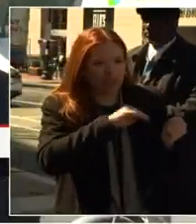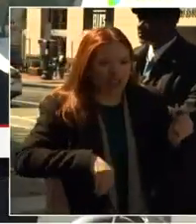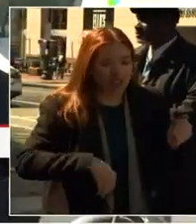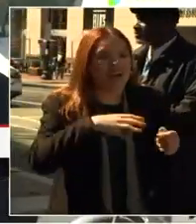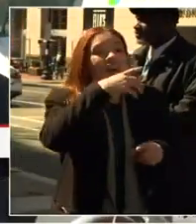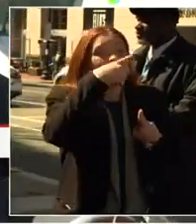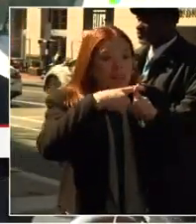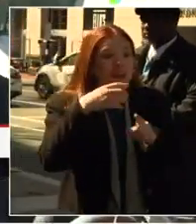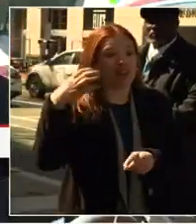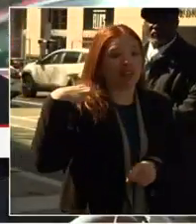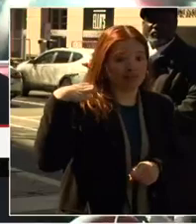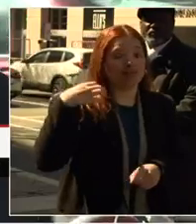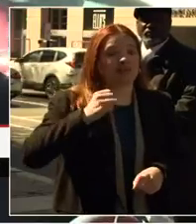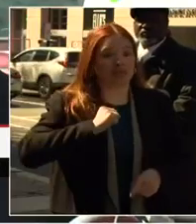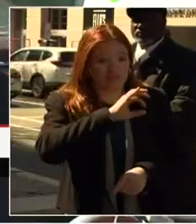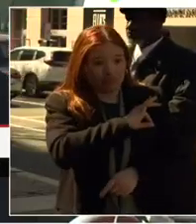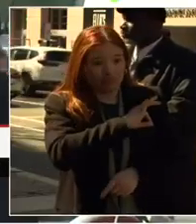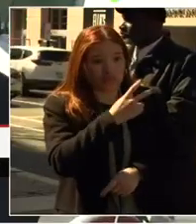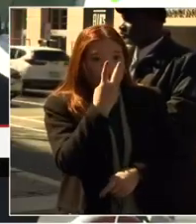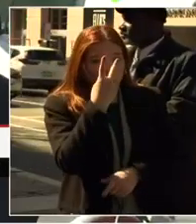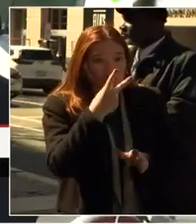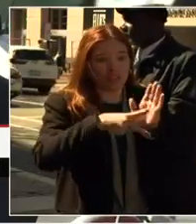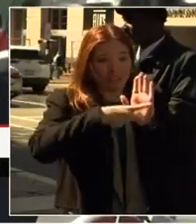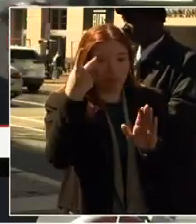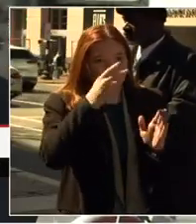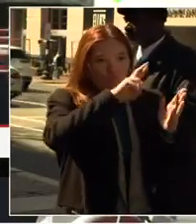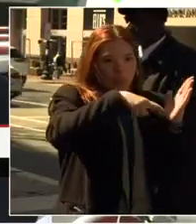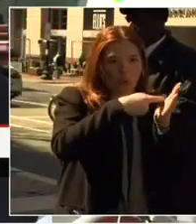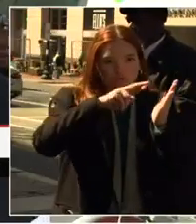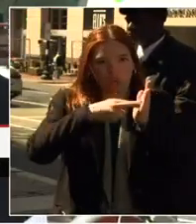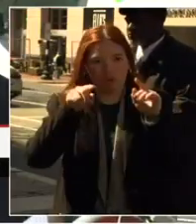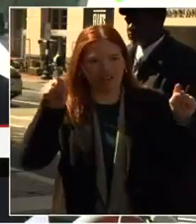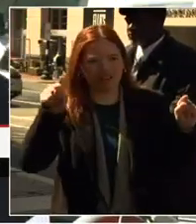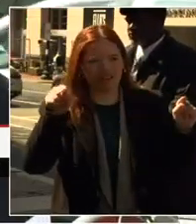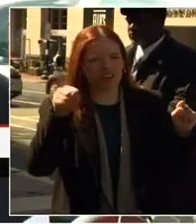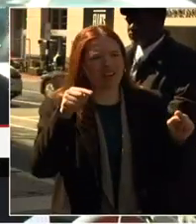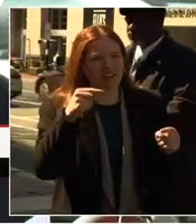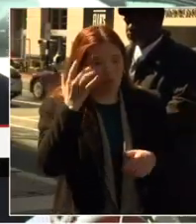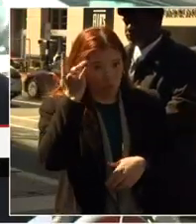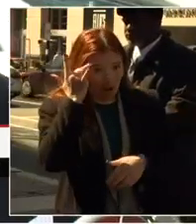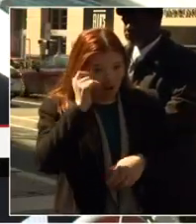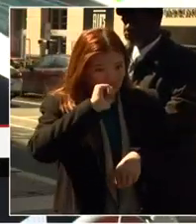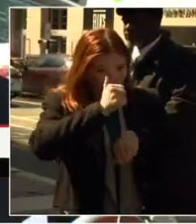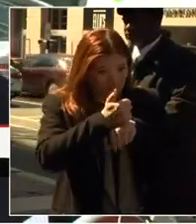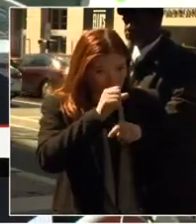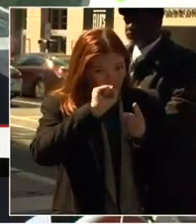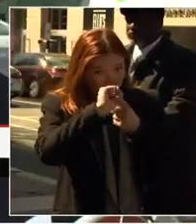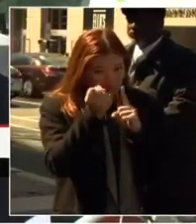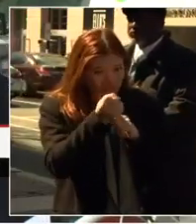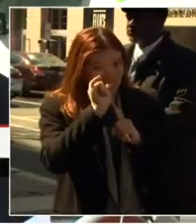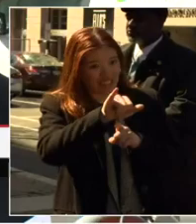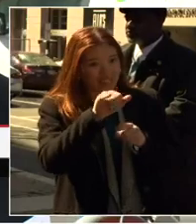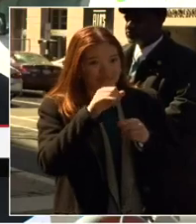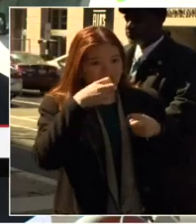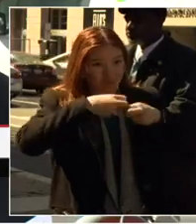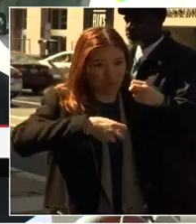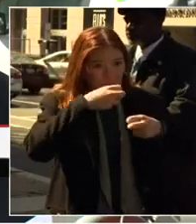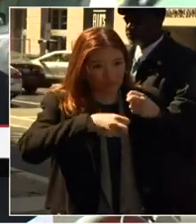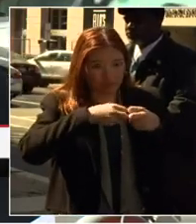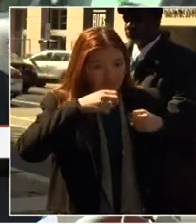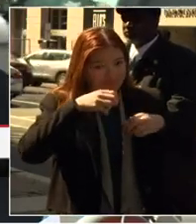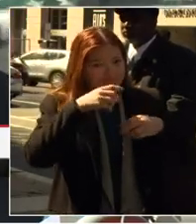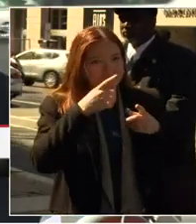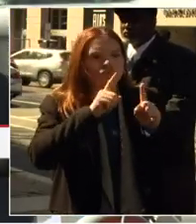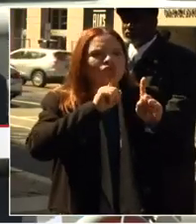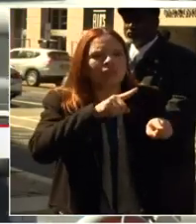this dual role? Was there any sense that there was any that could have created a scenario where problems weren't being reported properly or being investigated as they came